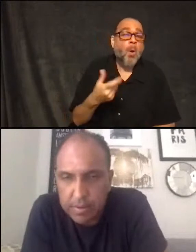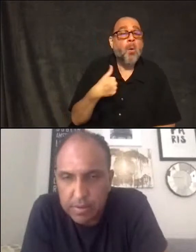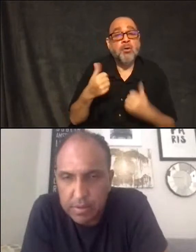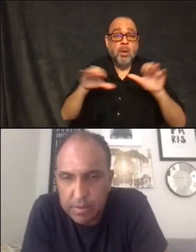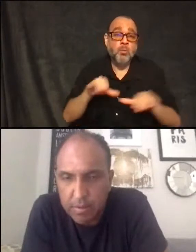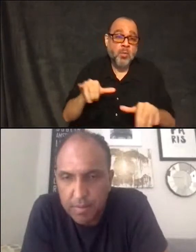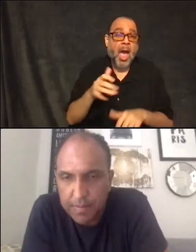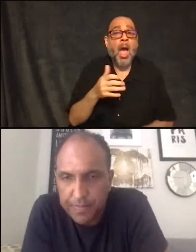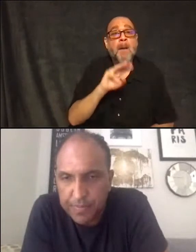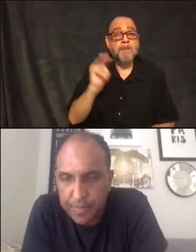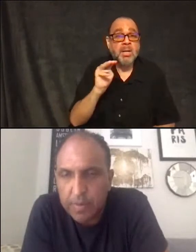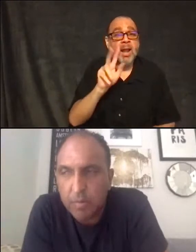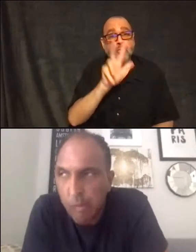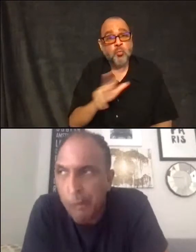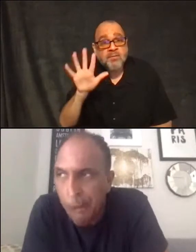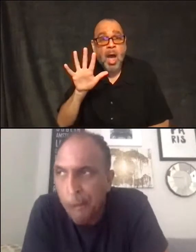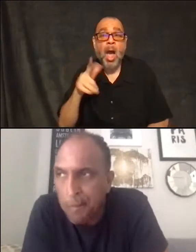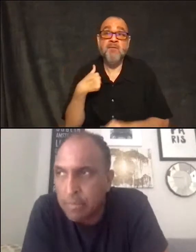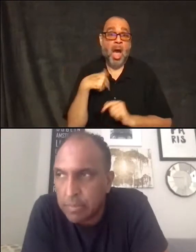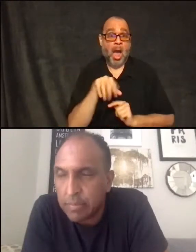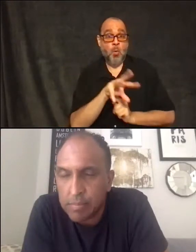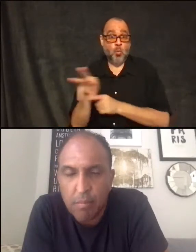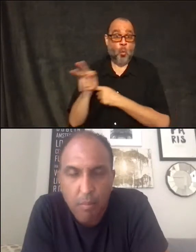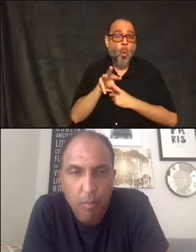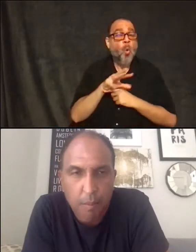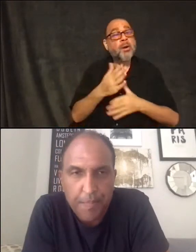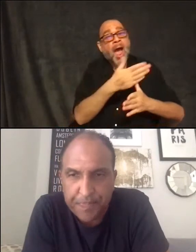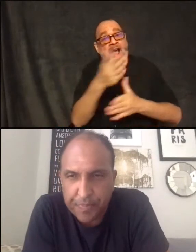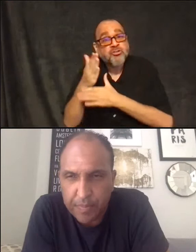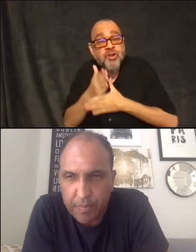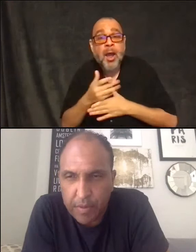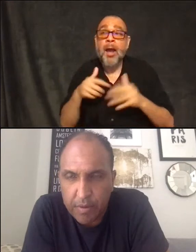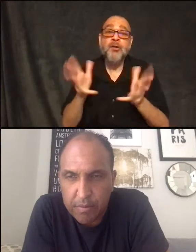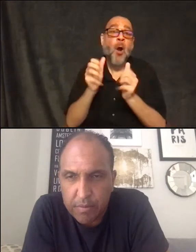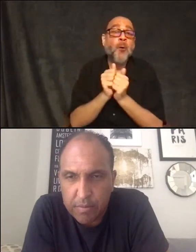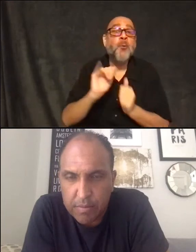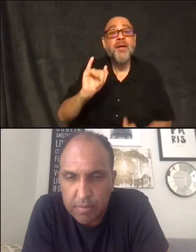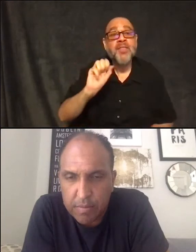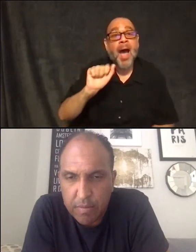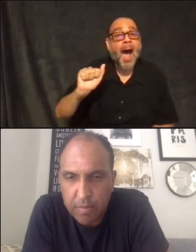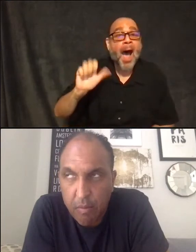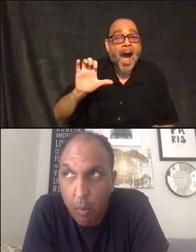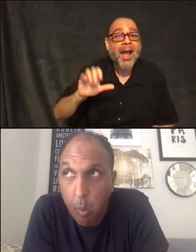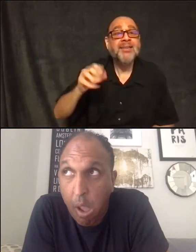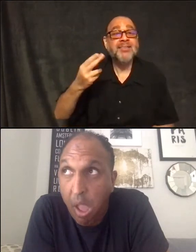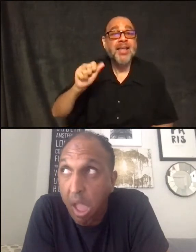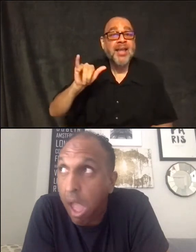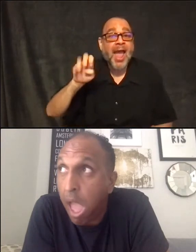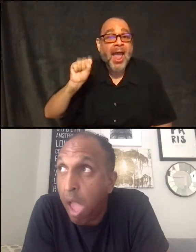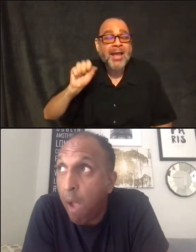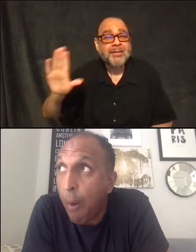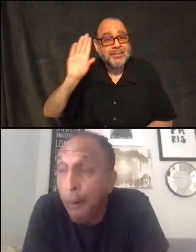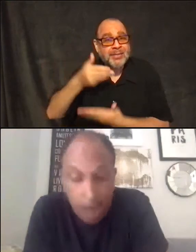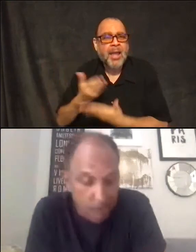it. I get the opportunity to talk to like Isaac Hayes' son, who has Fanbase, which is another social app that